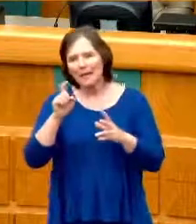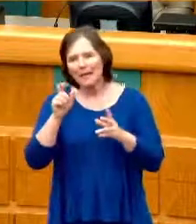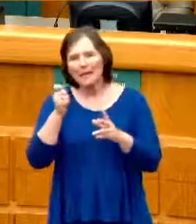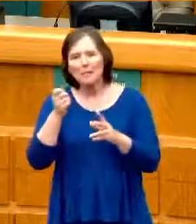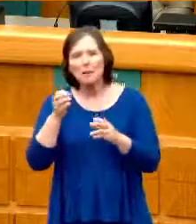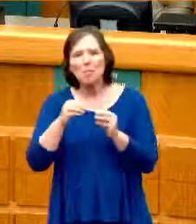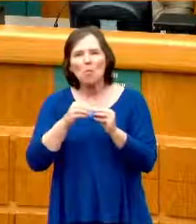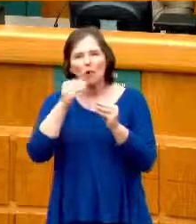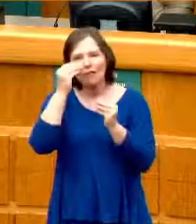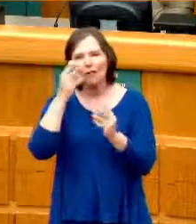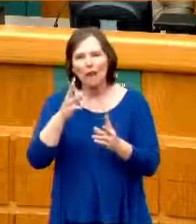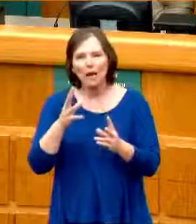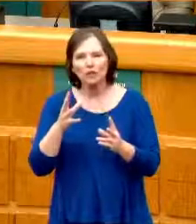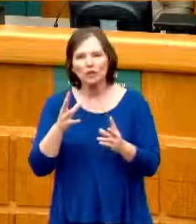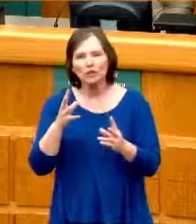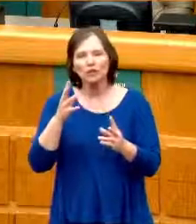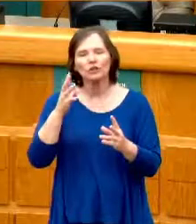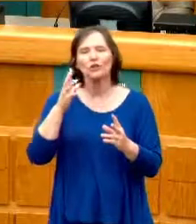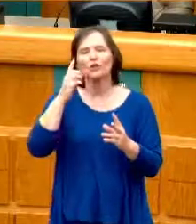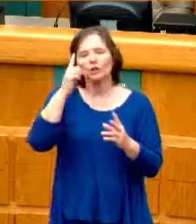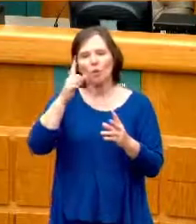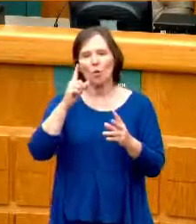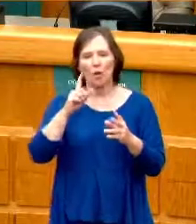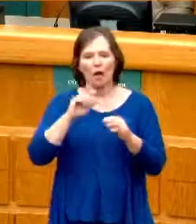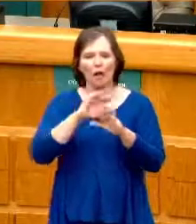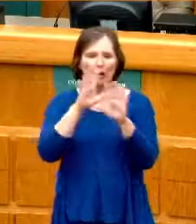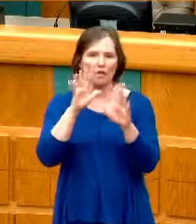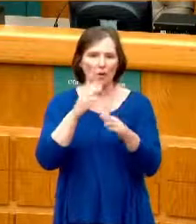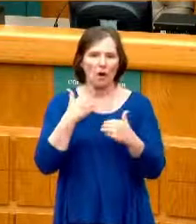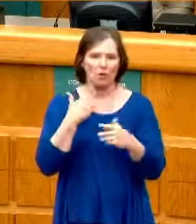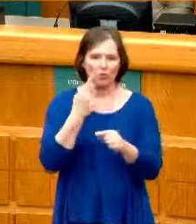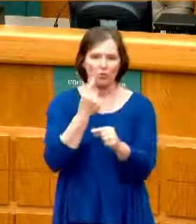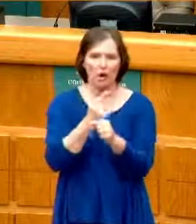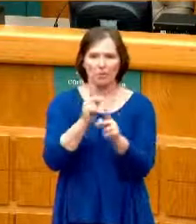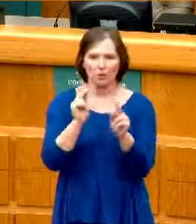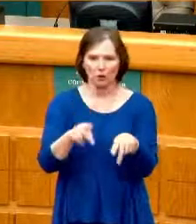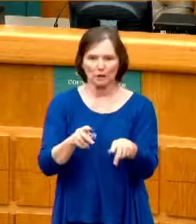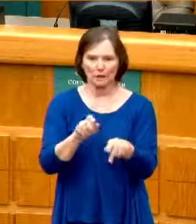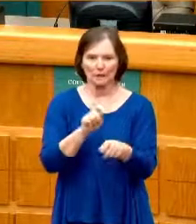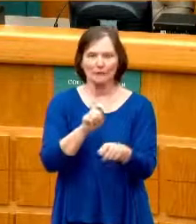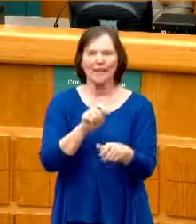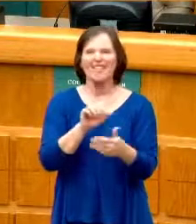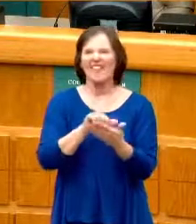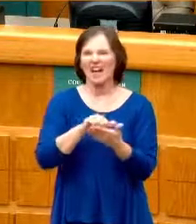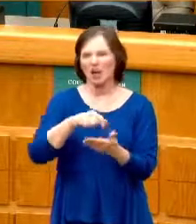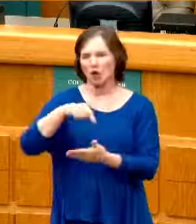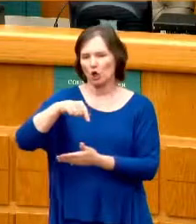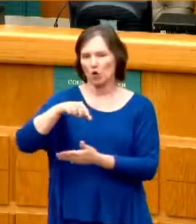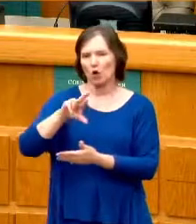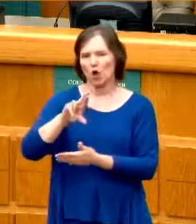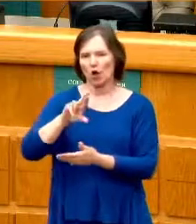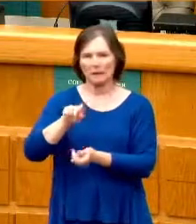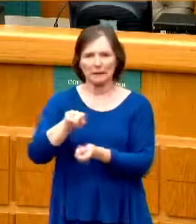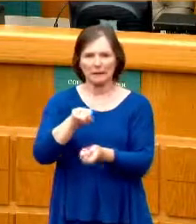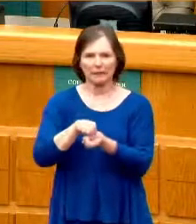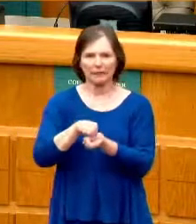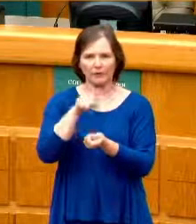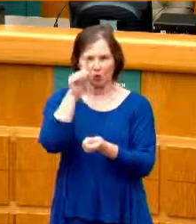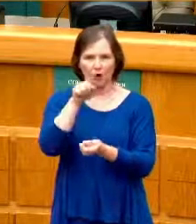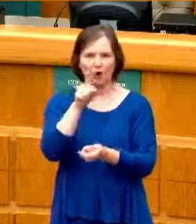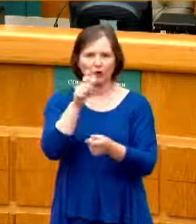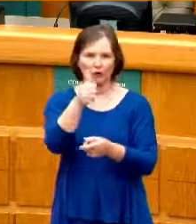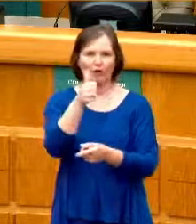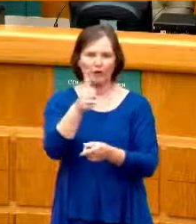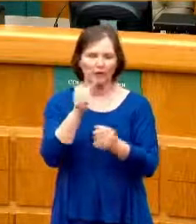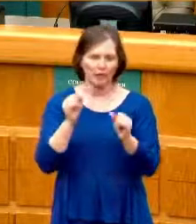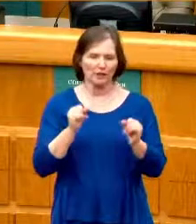have your QR code, it picks it up immediately because it's a unique code specifically for you. Can I